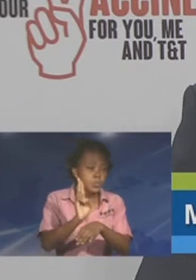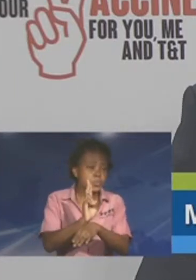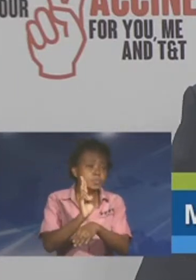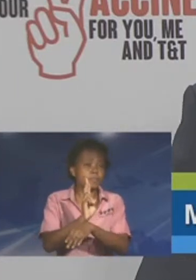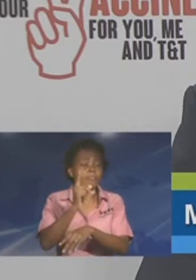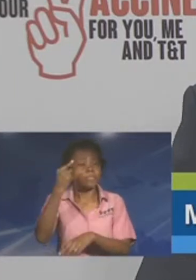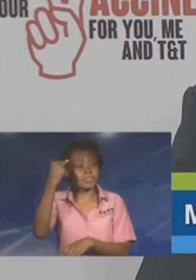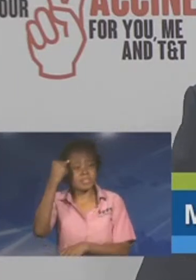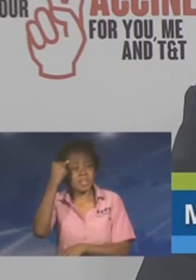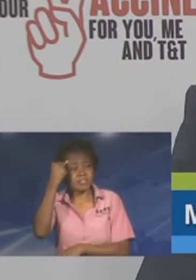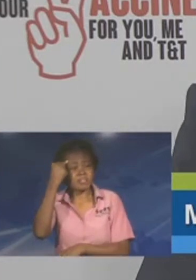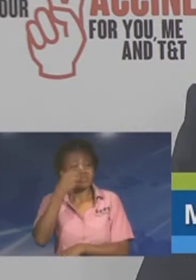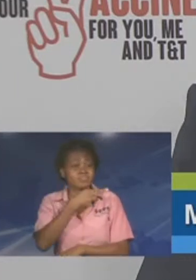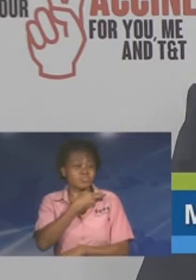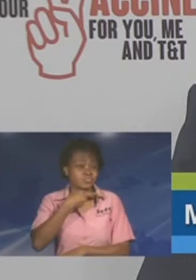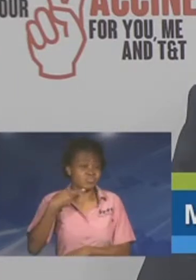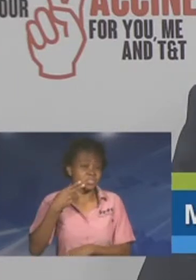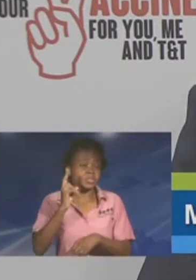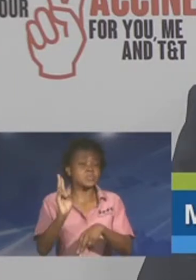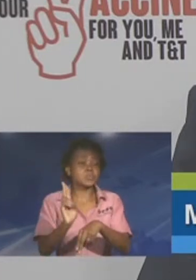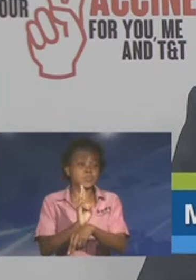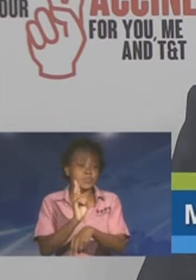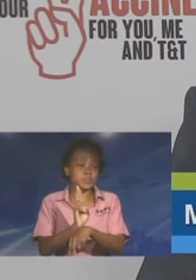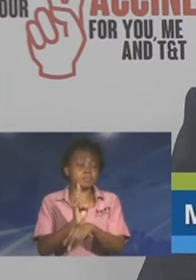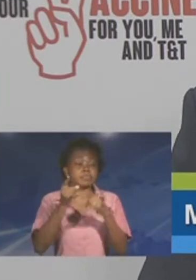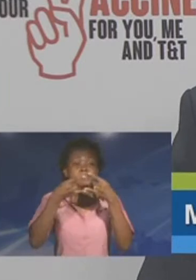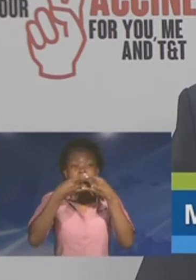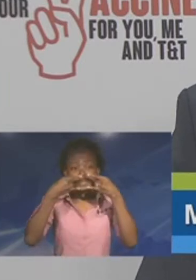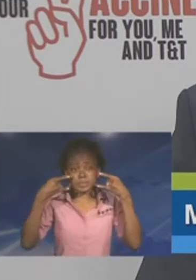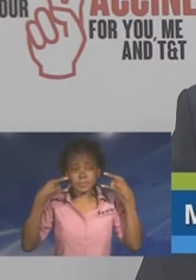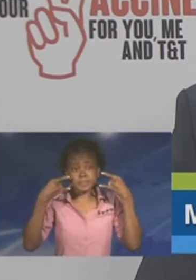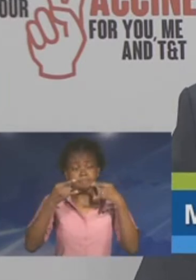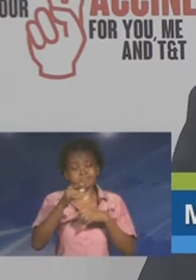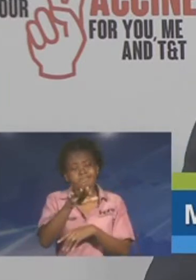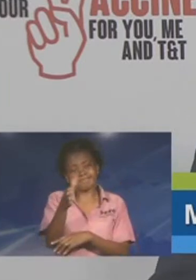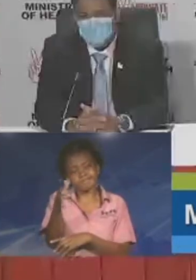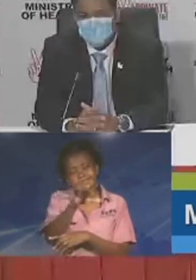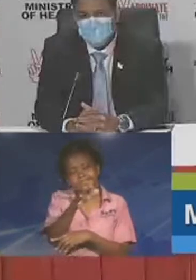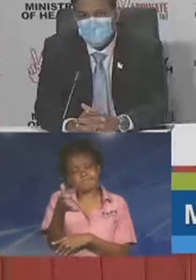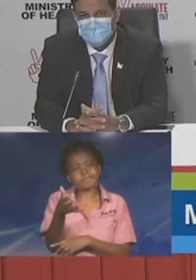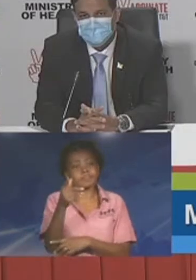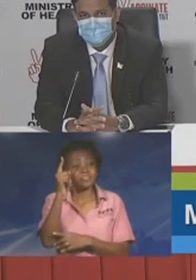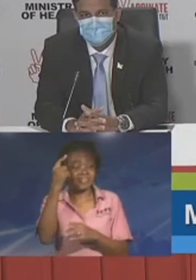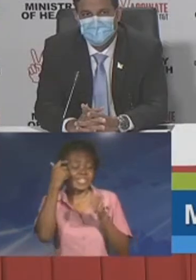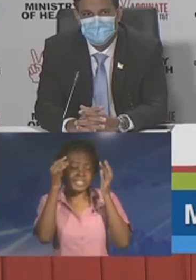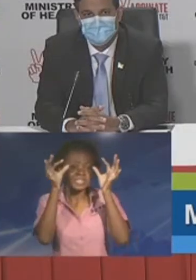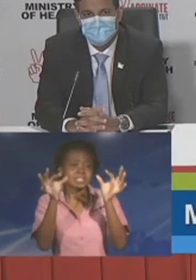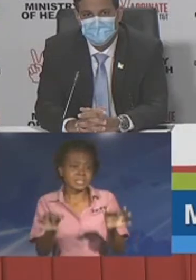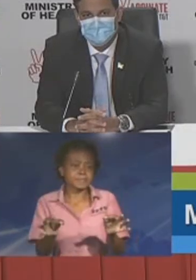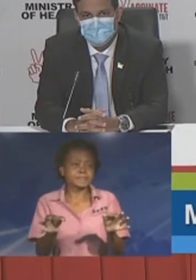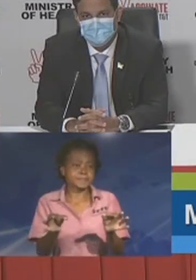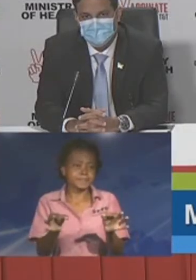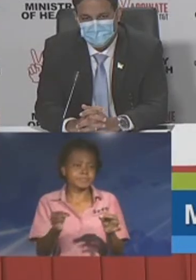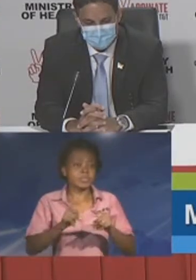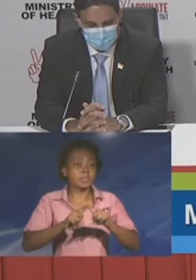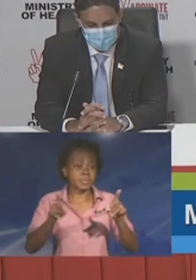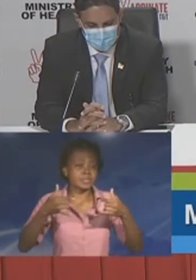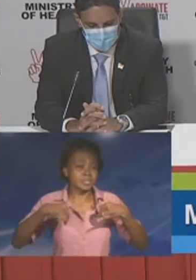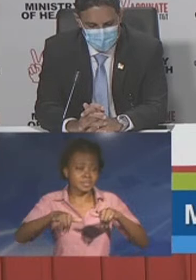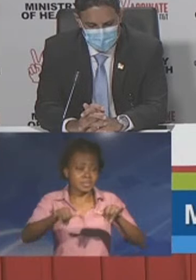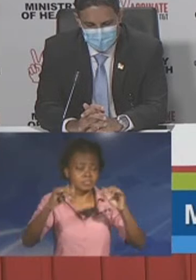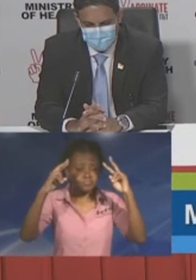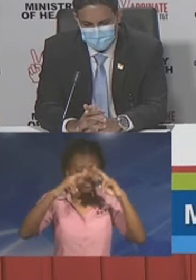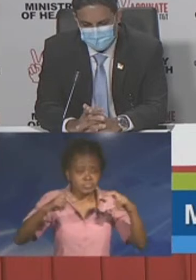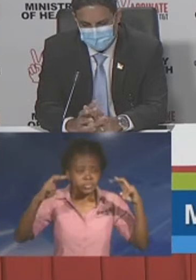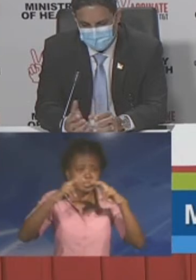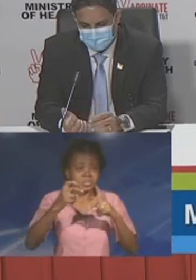idea. And yes, our monitoring is ongoing. Okay, thank you very much. Thank you, Minister. We